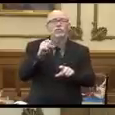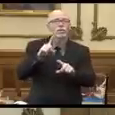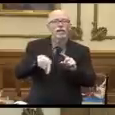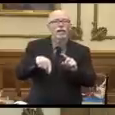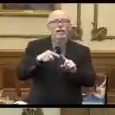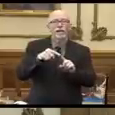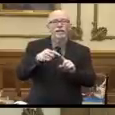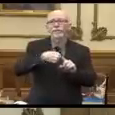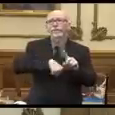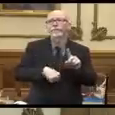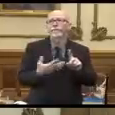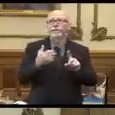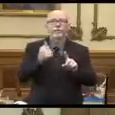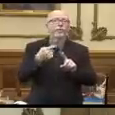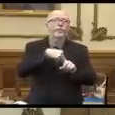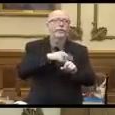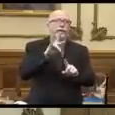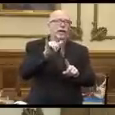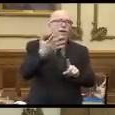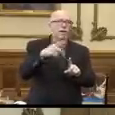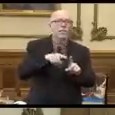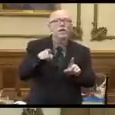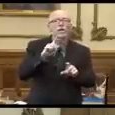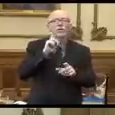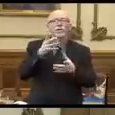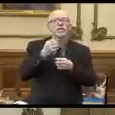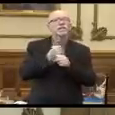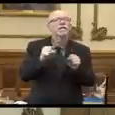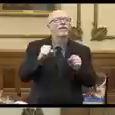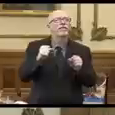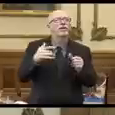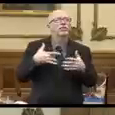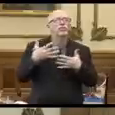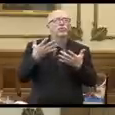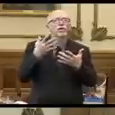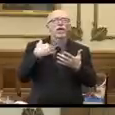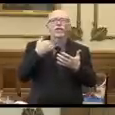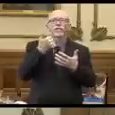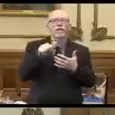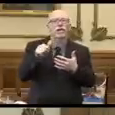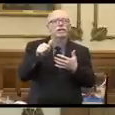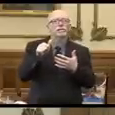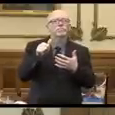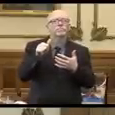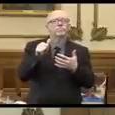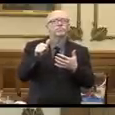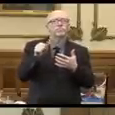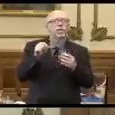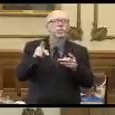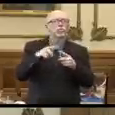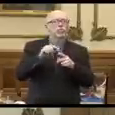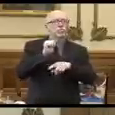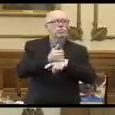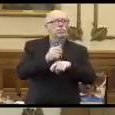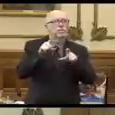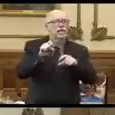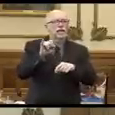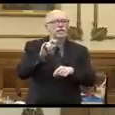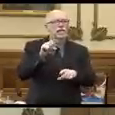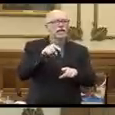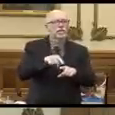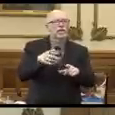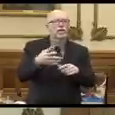Perry County, I suppose, but just out of a safety concern, is there any chance of putting a testing site there? Because there